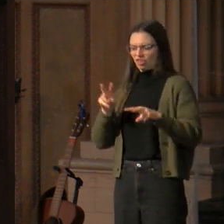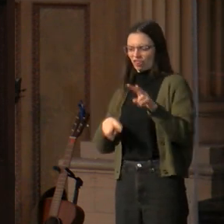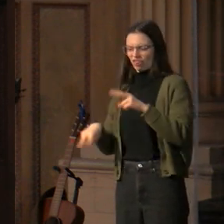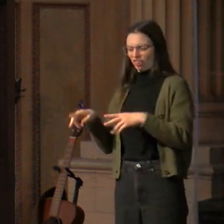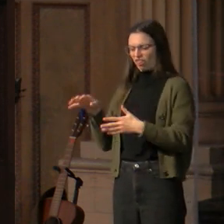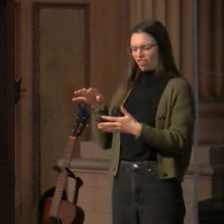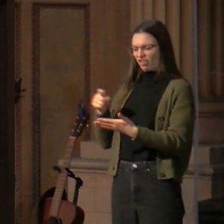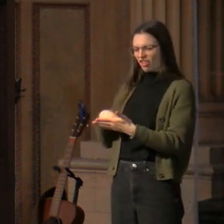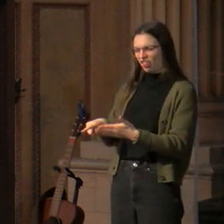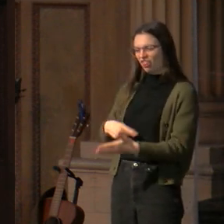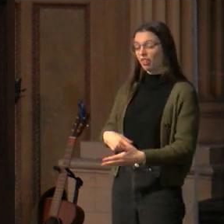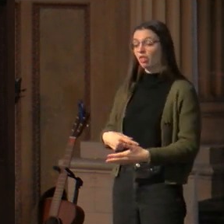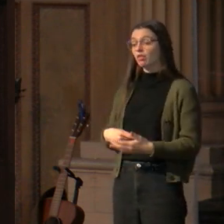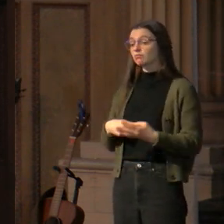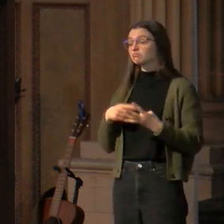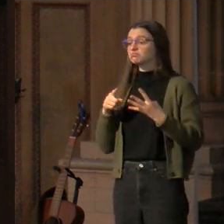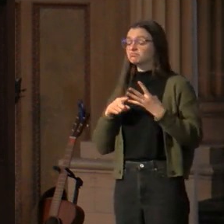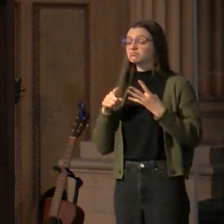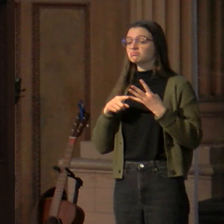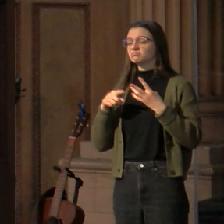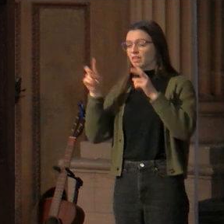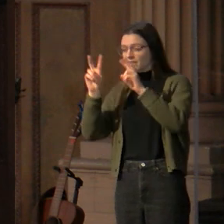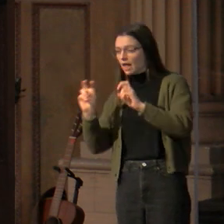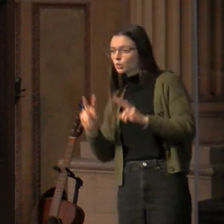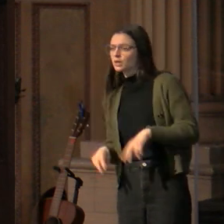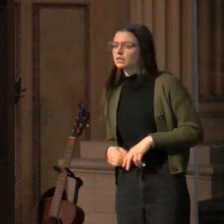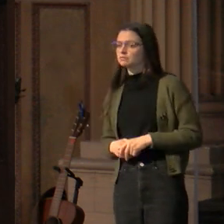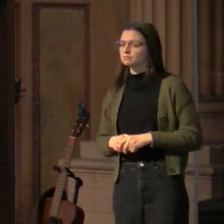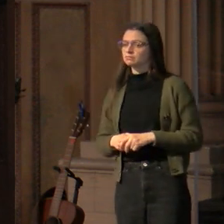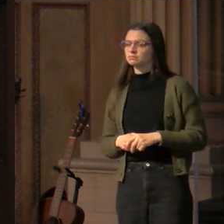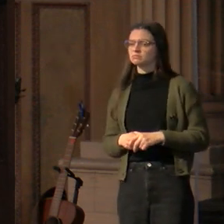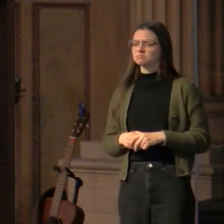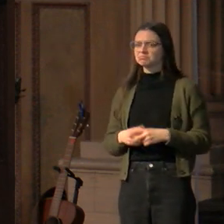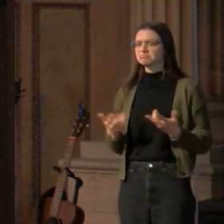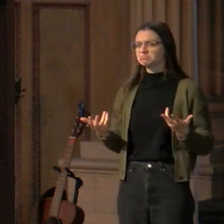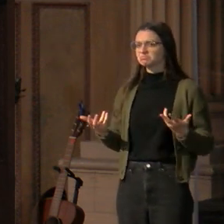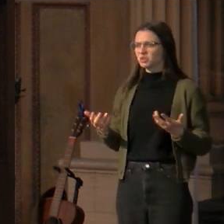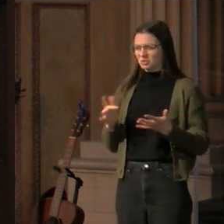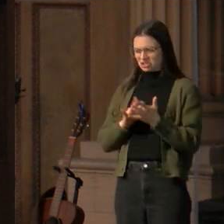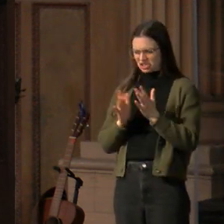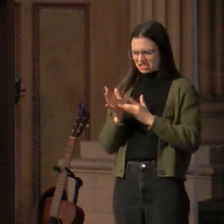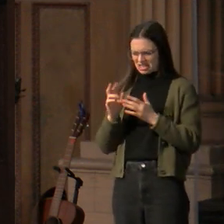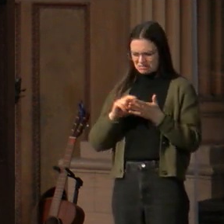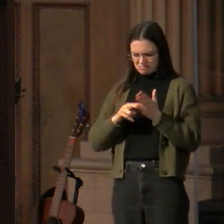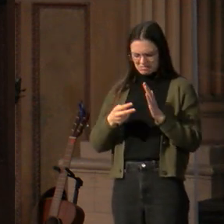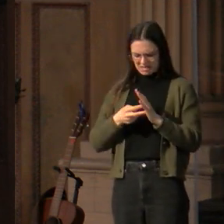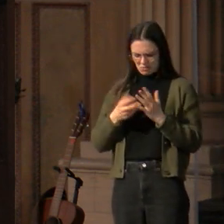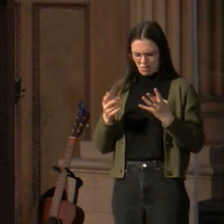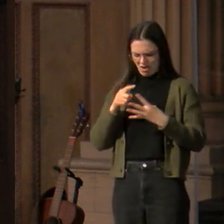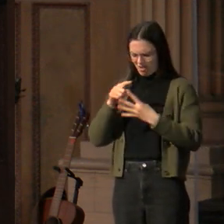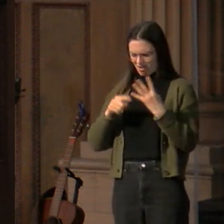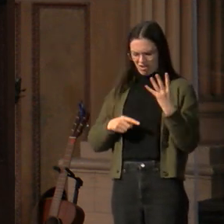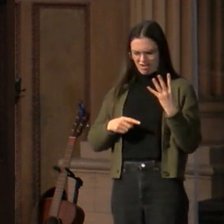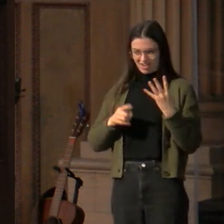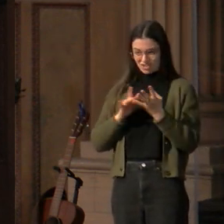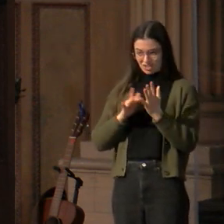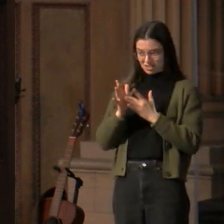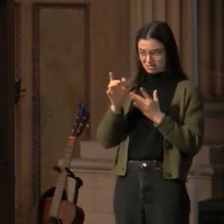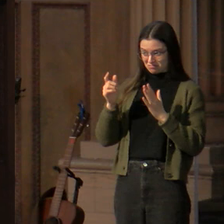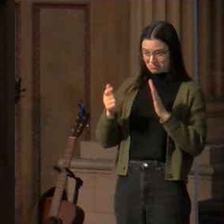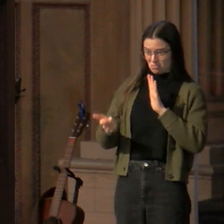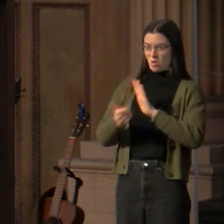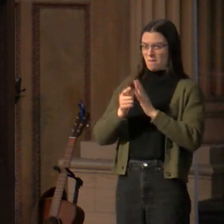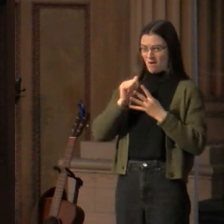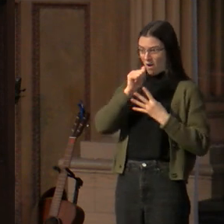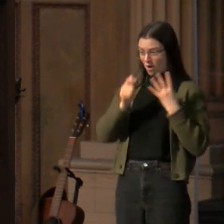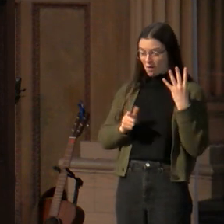there's just evaluating. Evaluating a person, evaluating an action. So what does Jesus mean here? What's he prohibiting? I mean, we